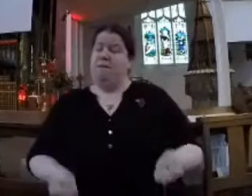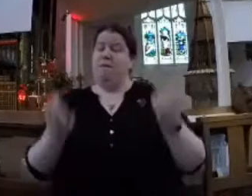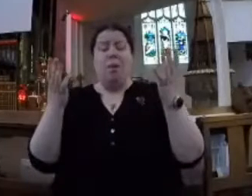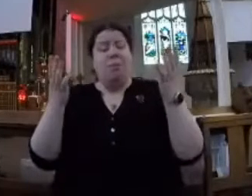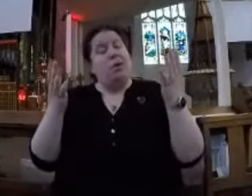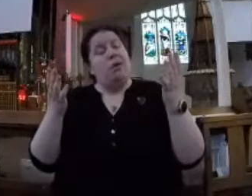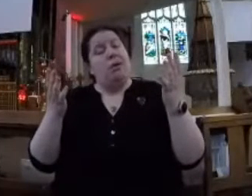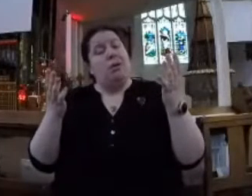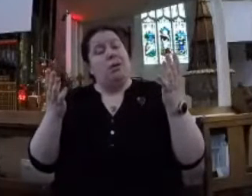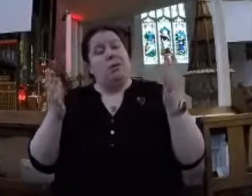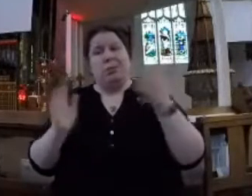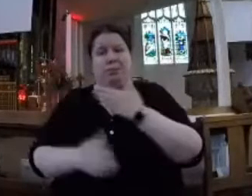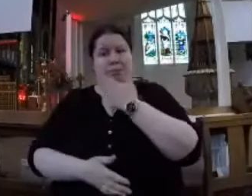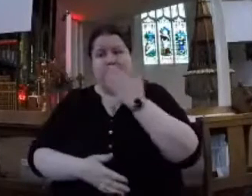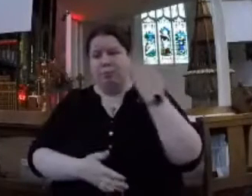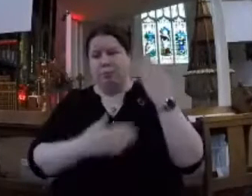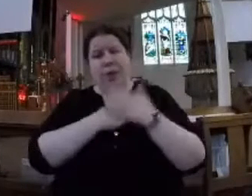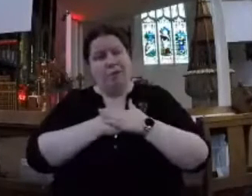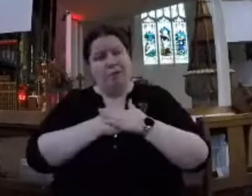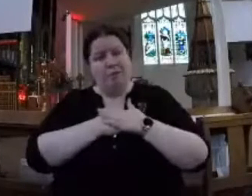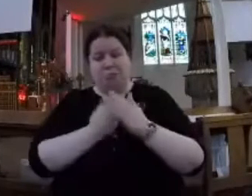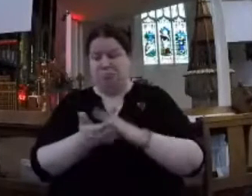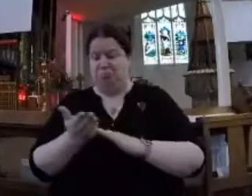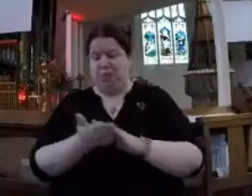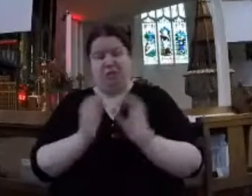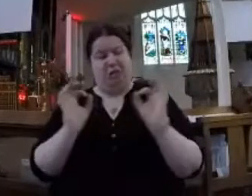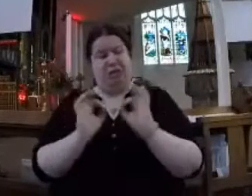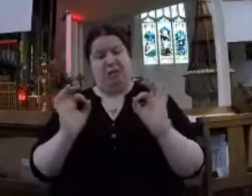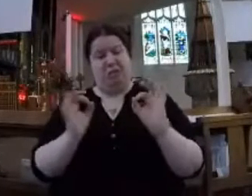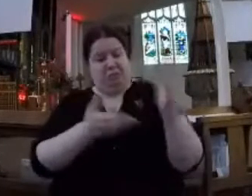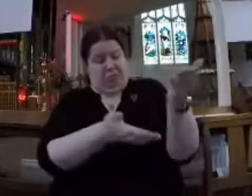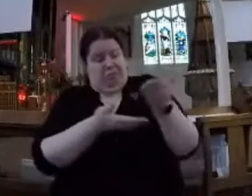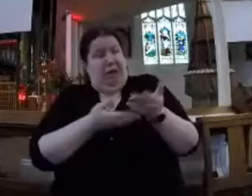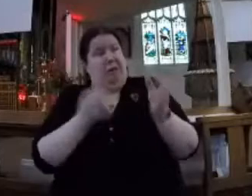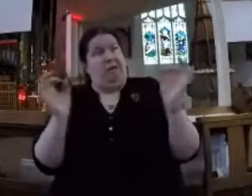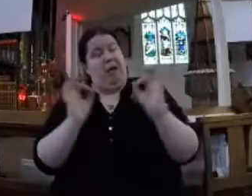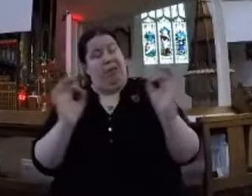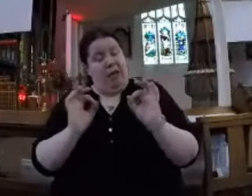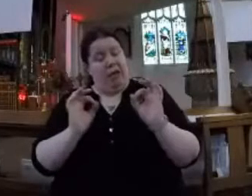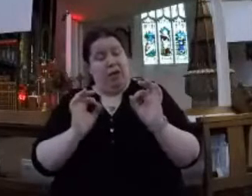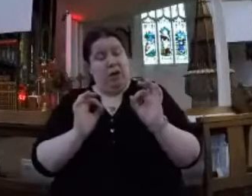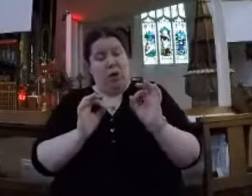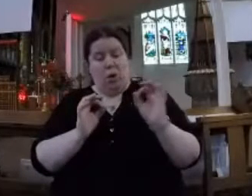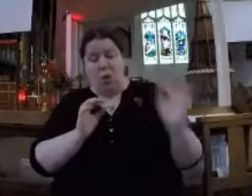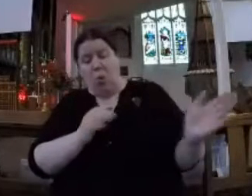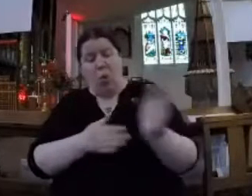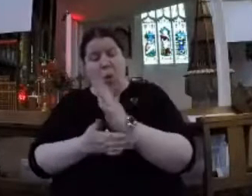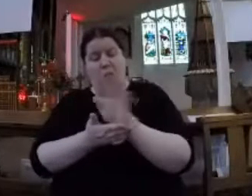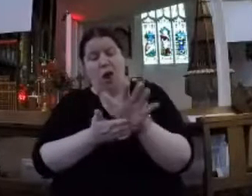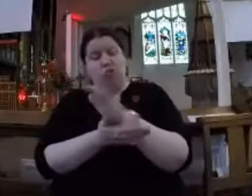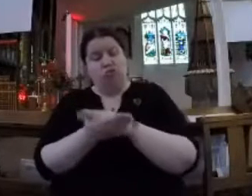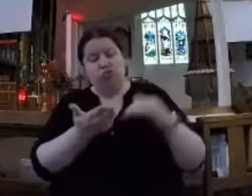love, we have nothing. We gain nothing. All of our righteous acts are